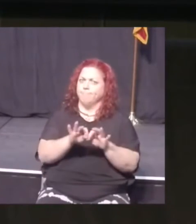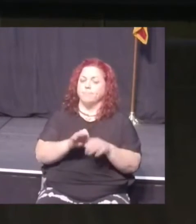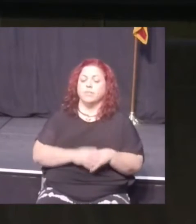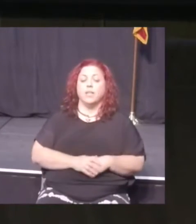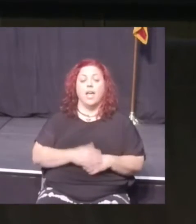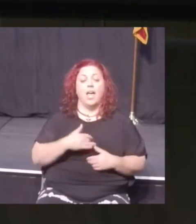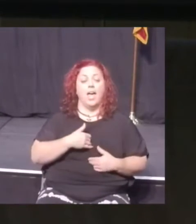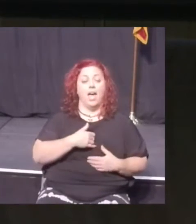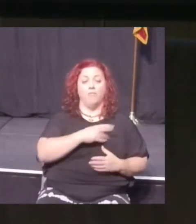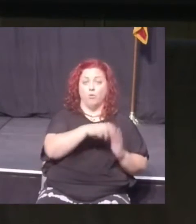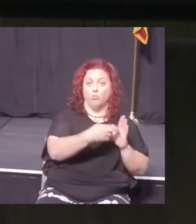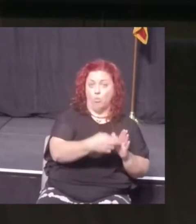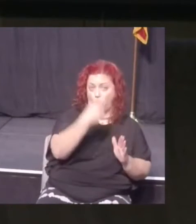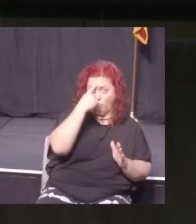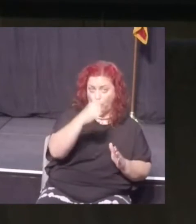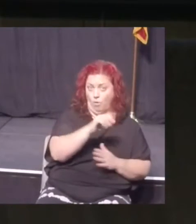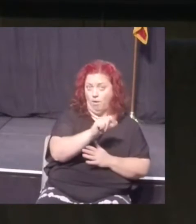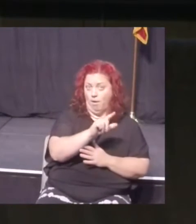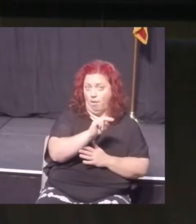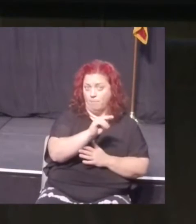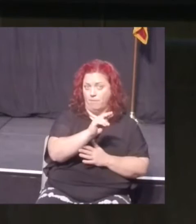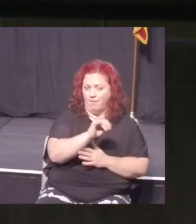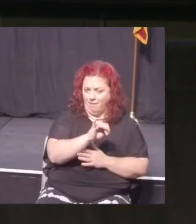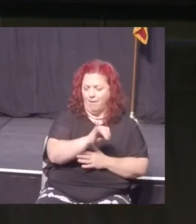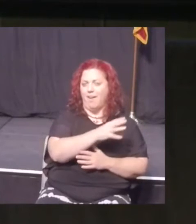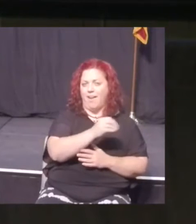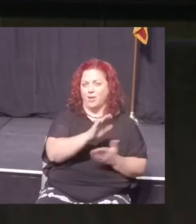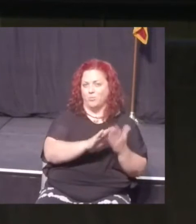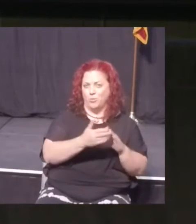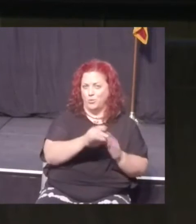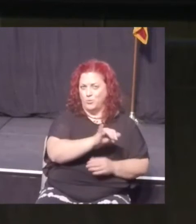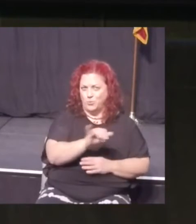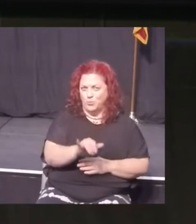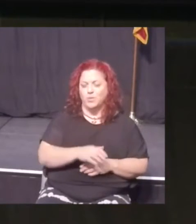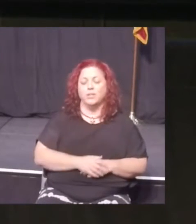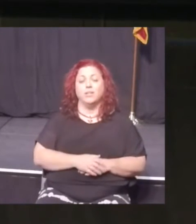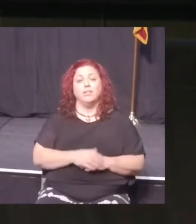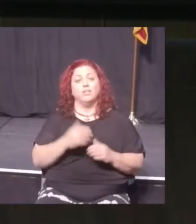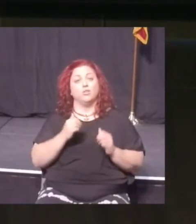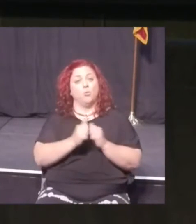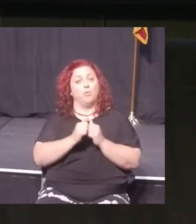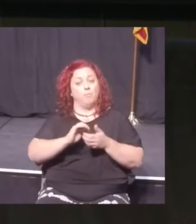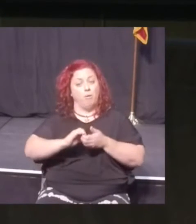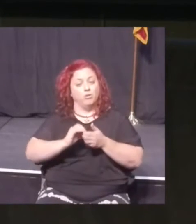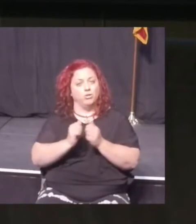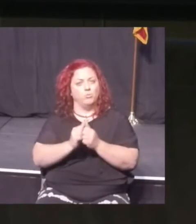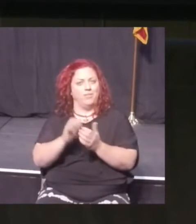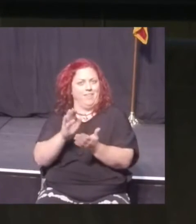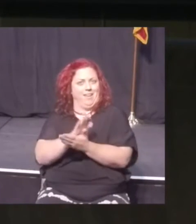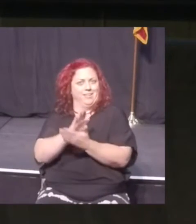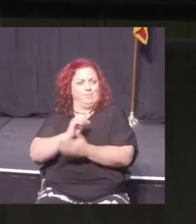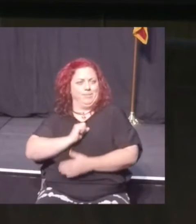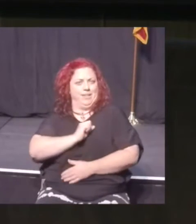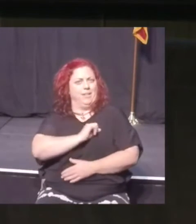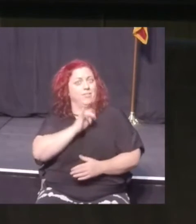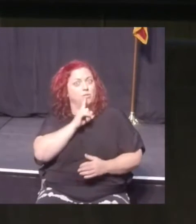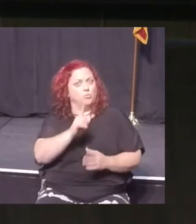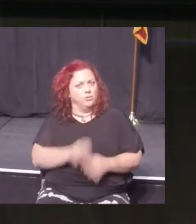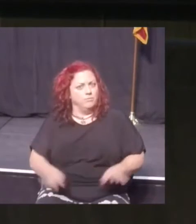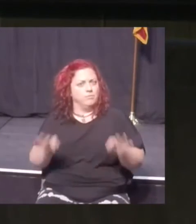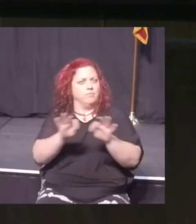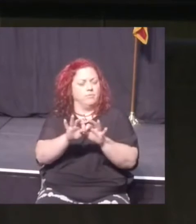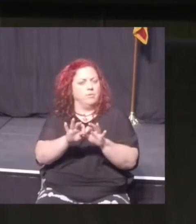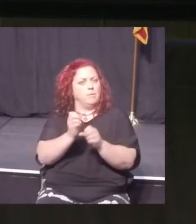our alumni and the community too. And so our partnership with the Academic Senate here is critical in ensuring that